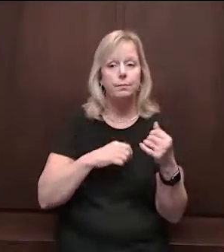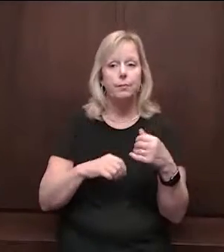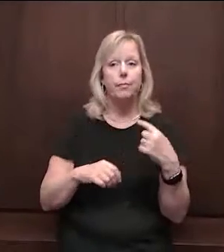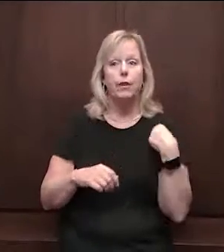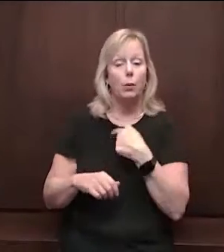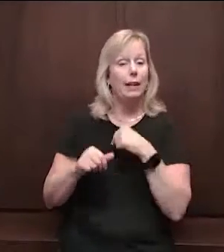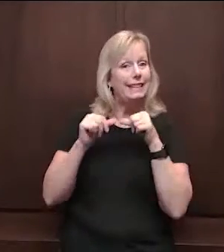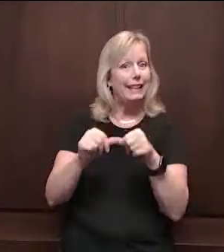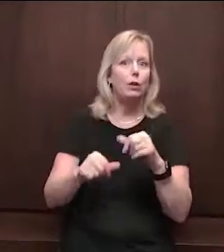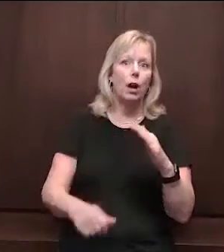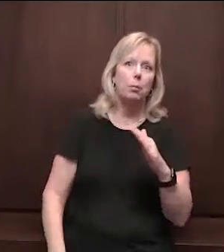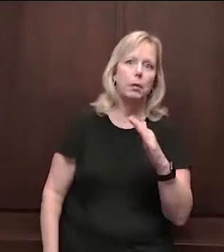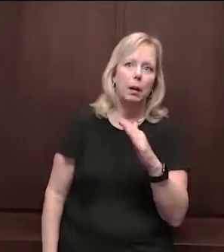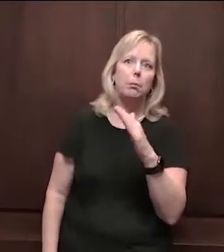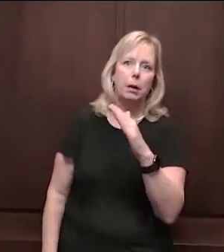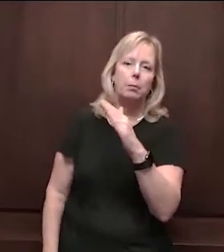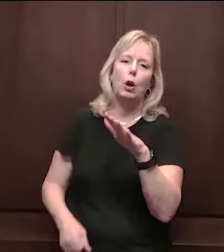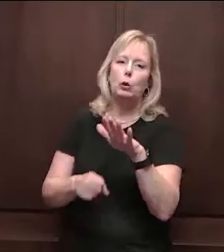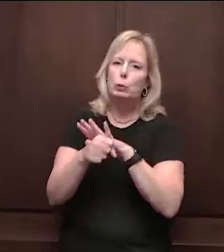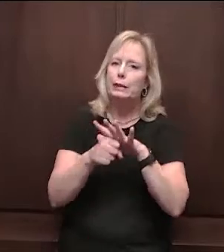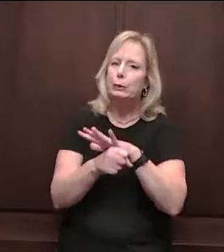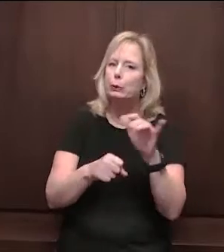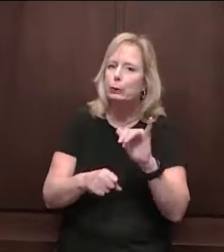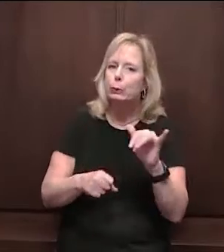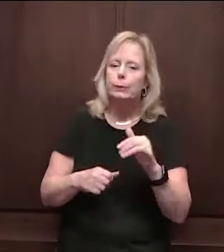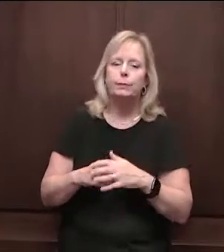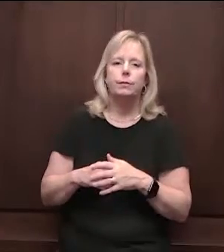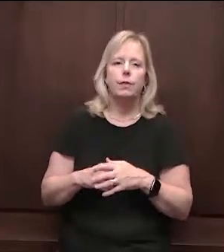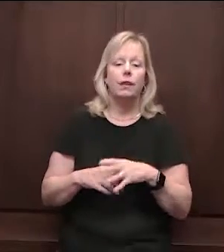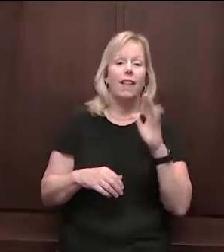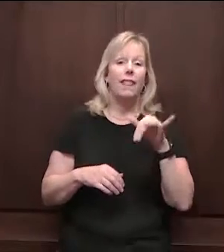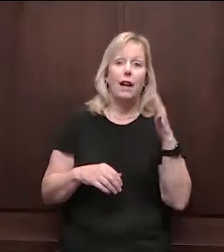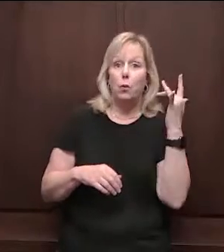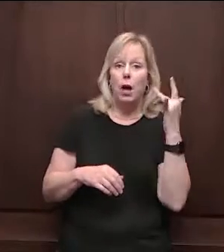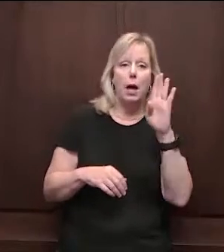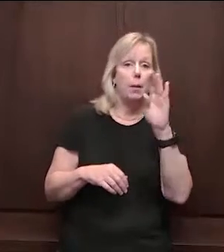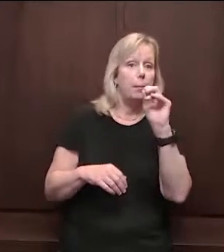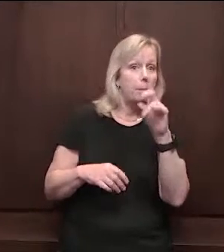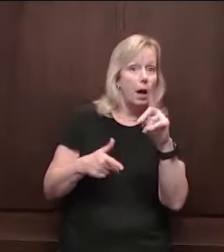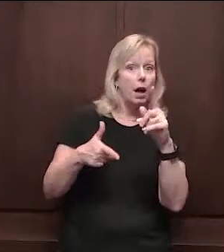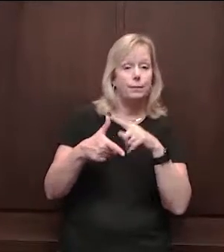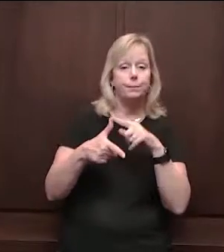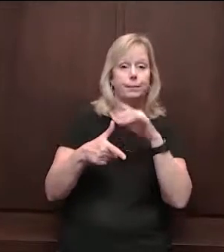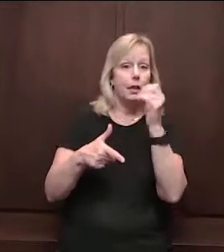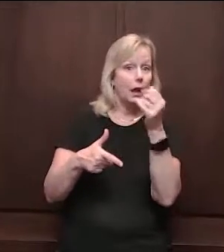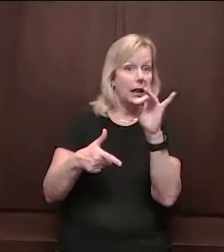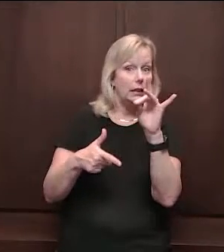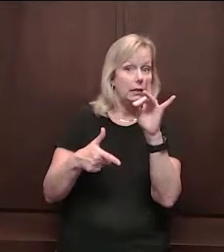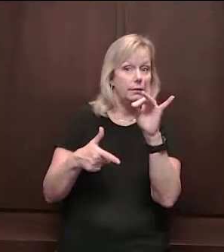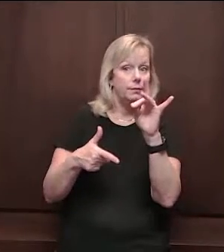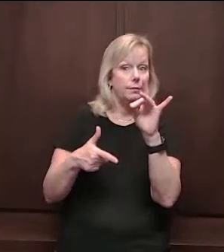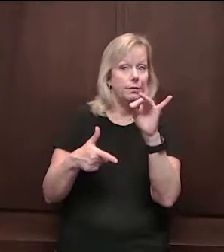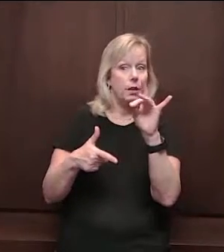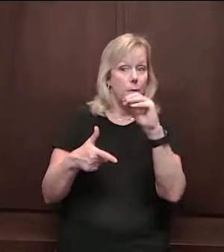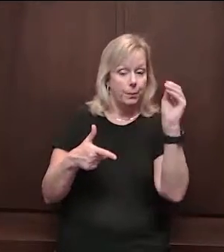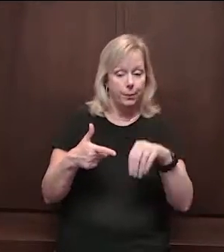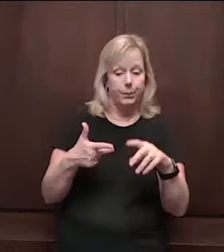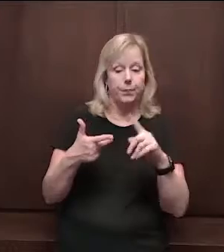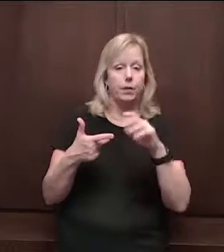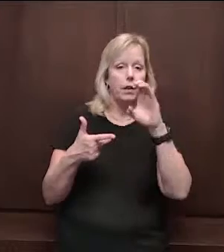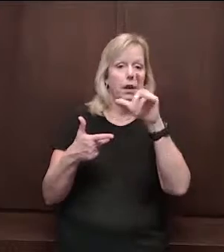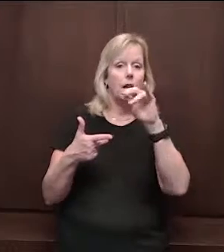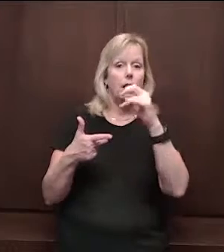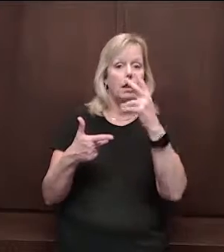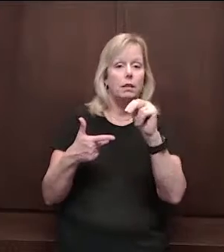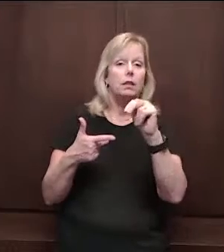We continue to go up in regional positivity, and that's because Bond clocks in at 18%, Clinton